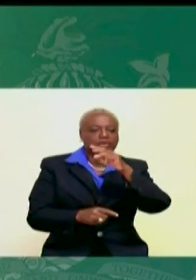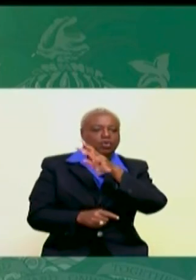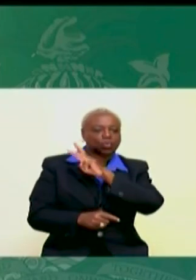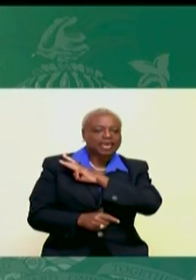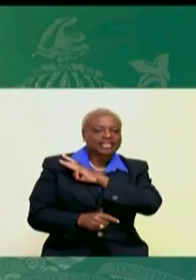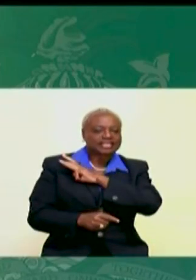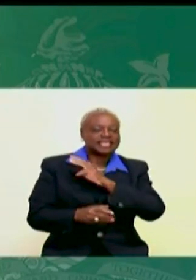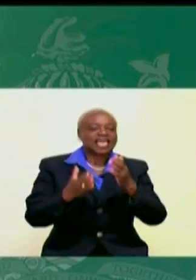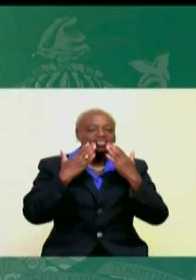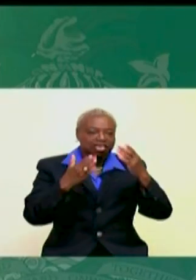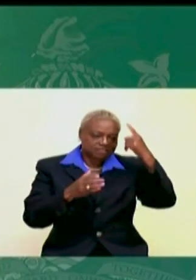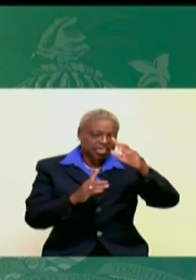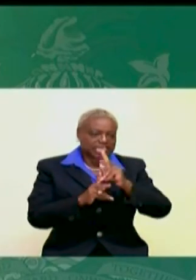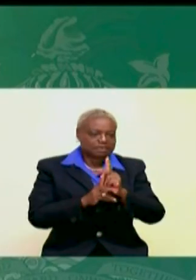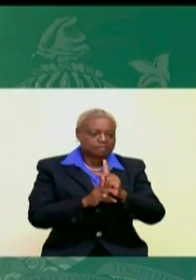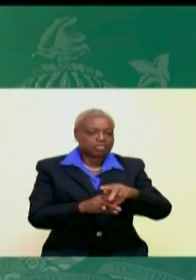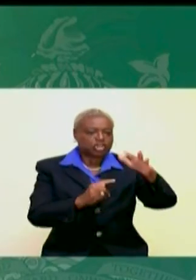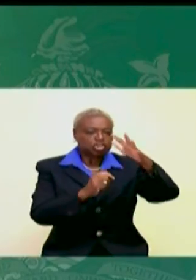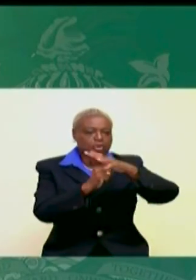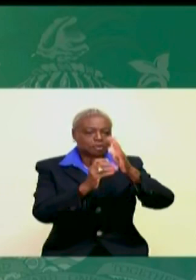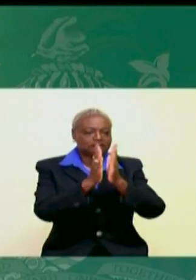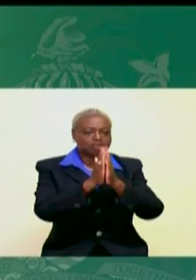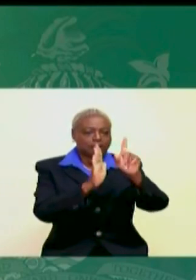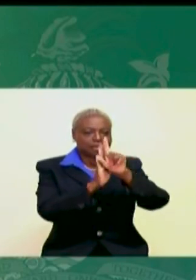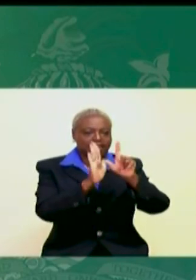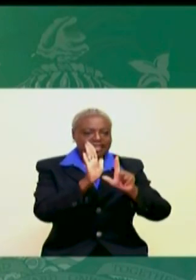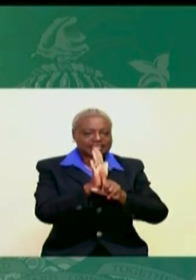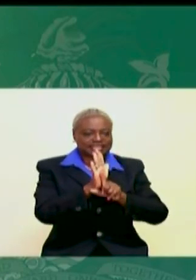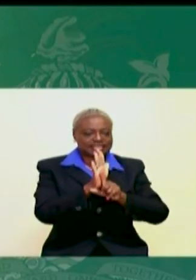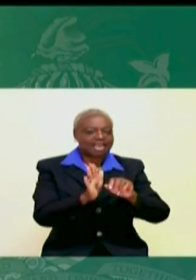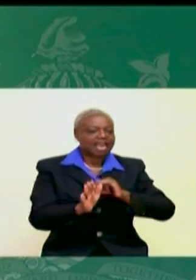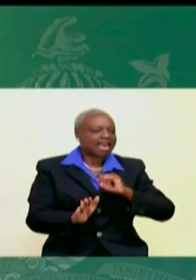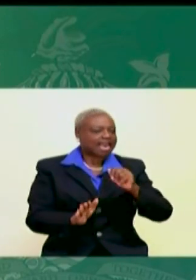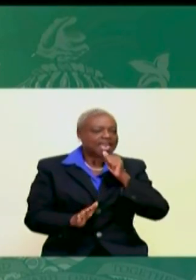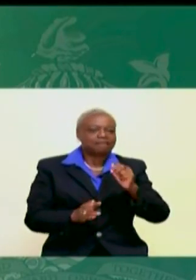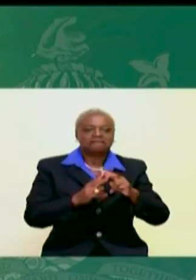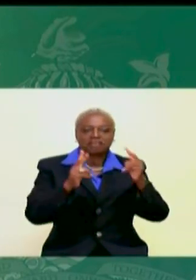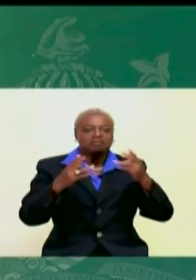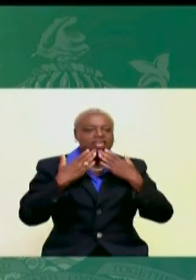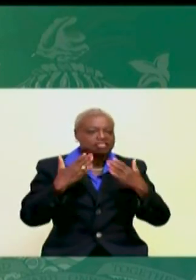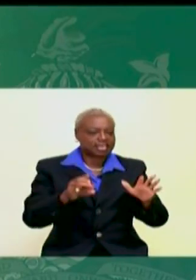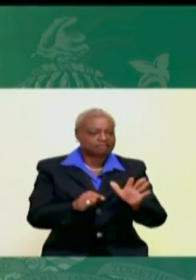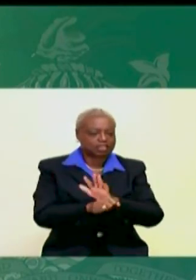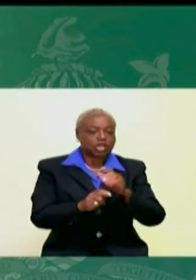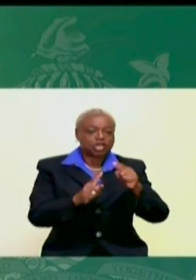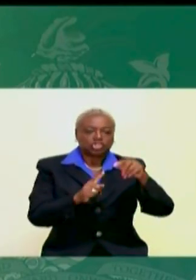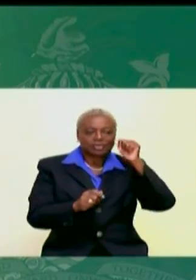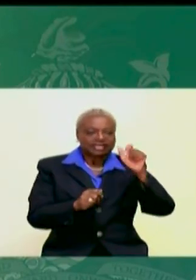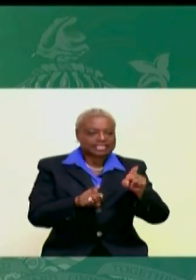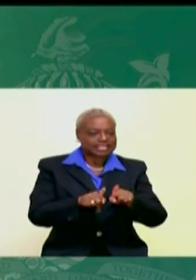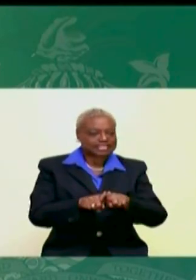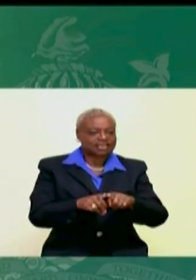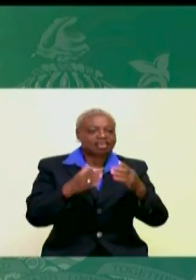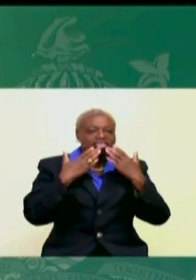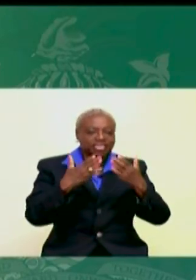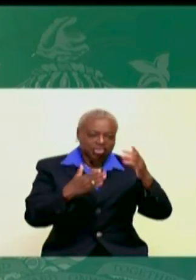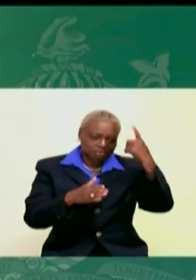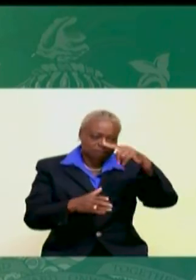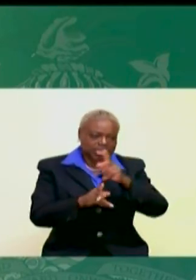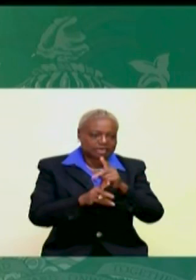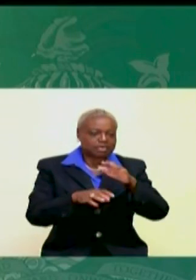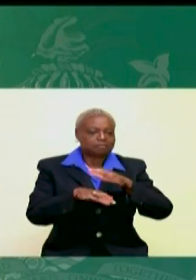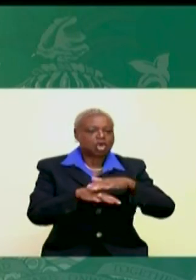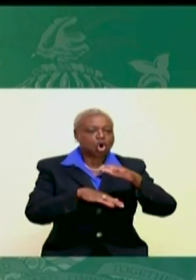top of your prayer list, sir. I am truly grateful. To my sister, thank you for keeping me on